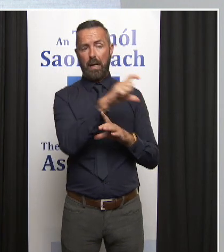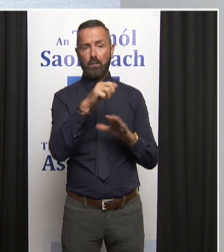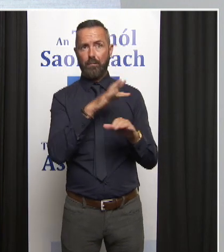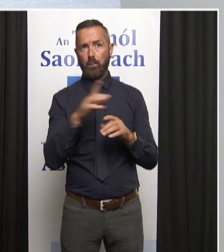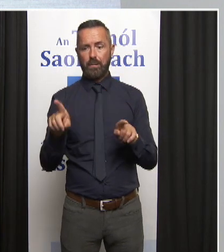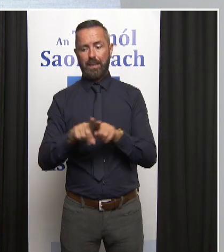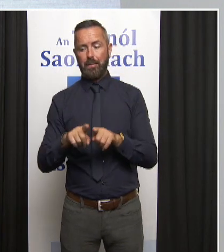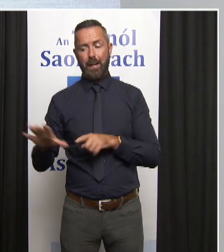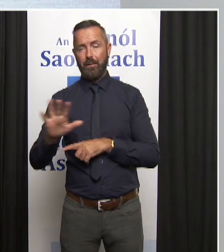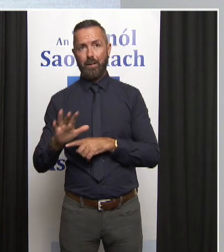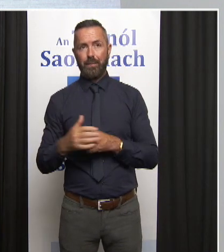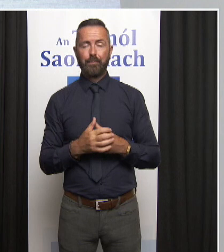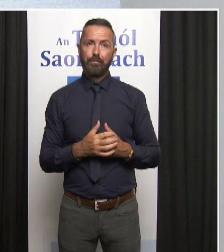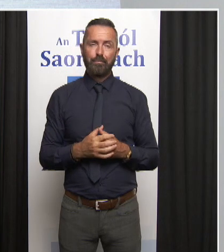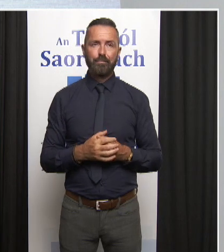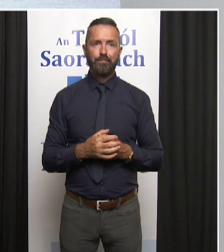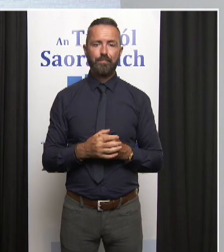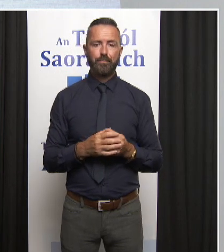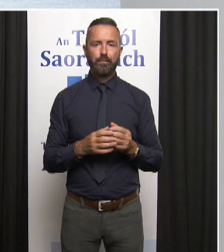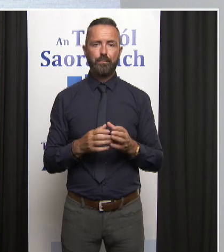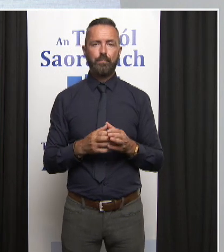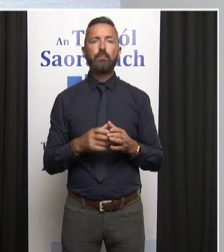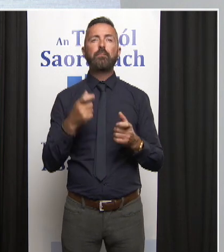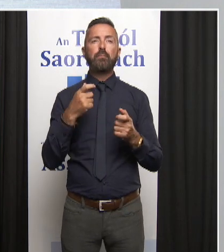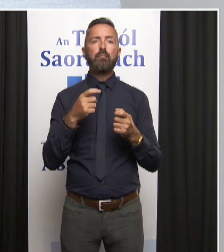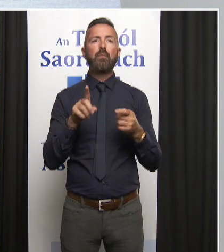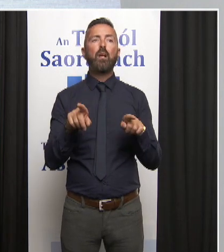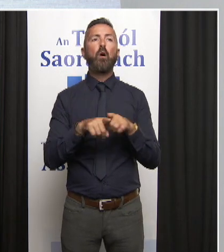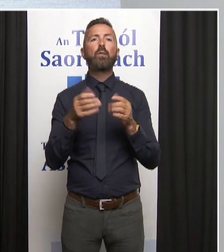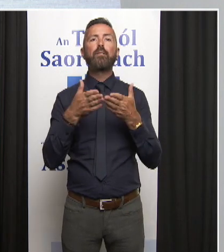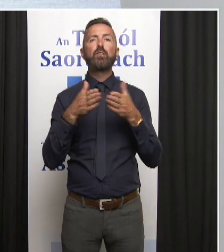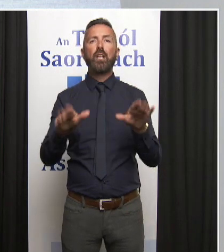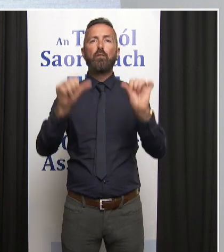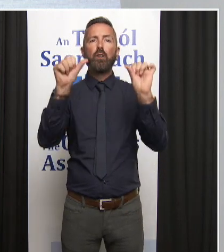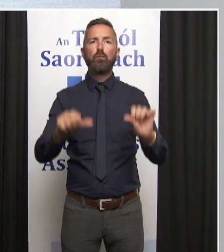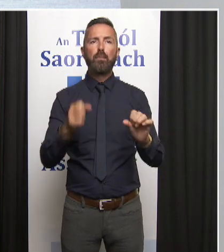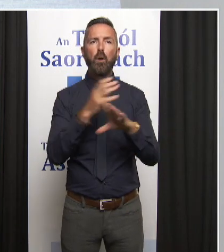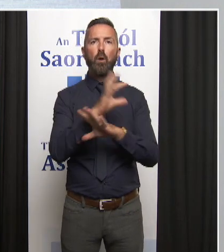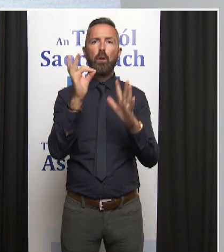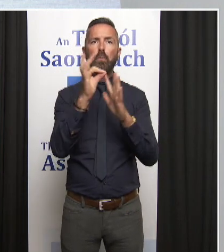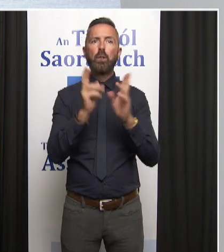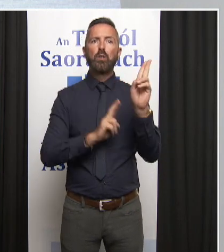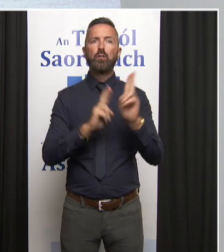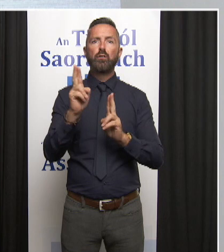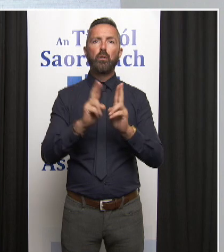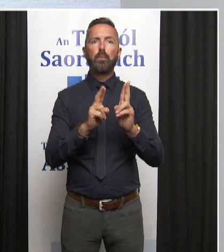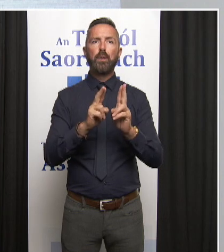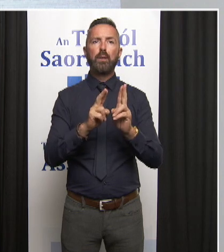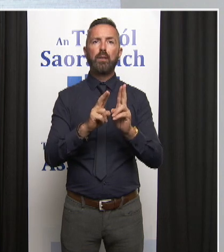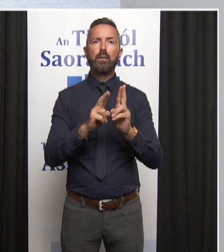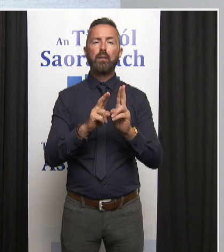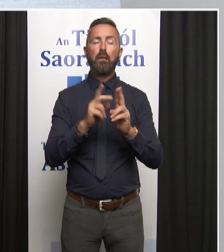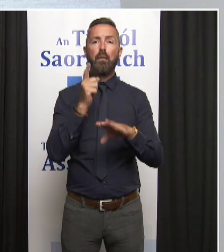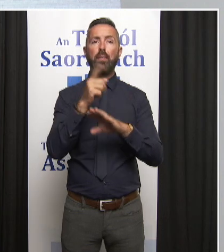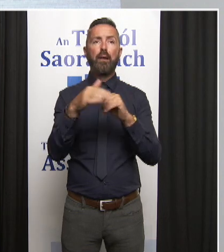And then, yeah, there was kind of general agreement in our group that all of these points should be open for